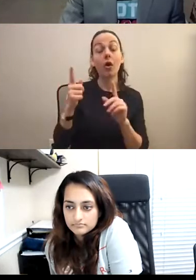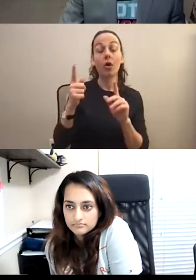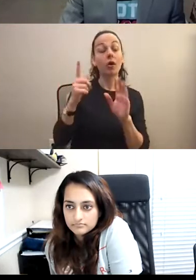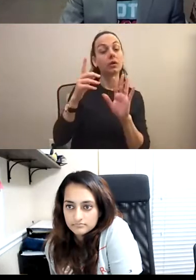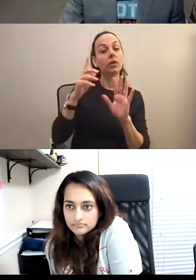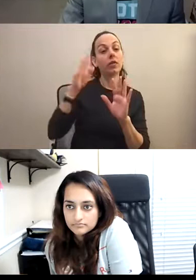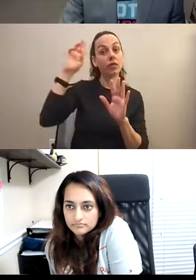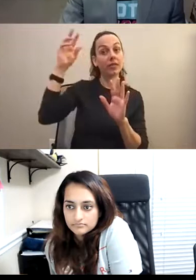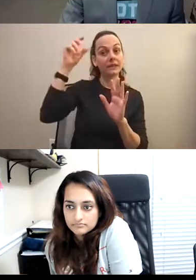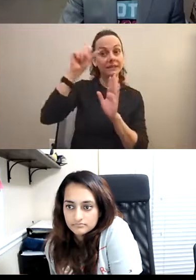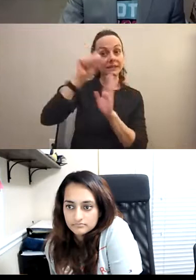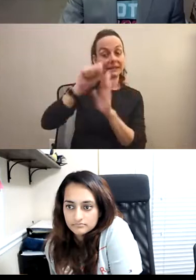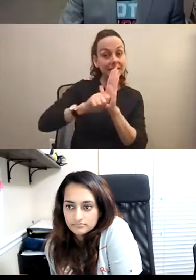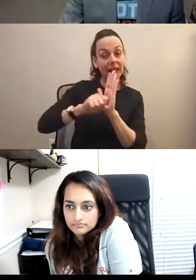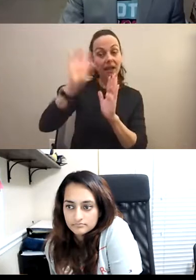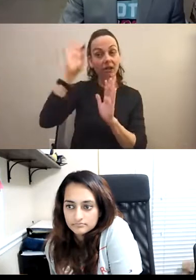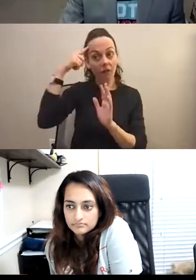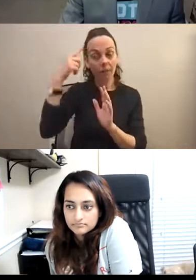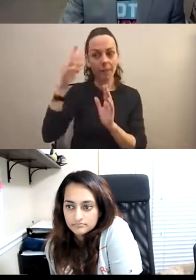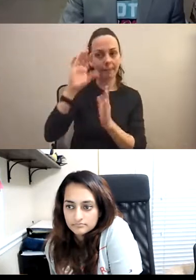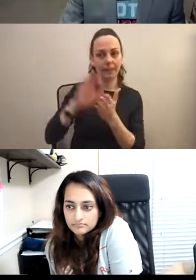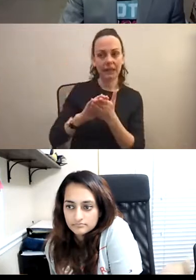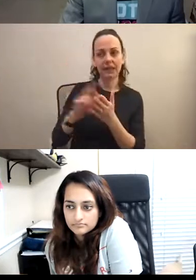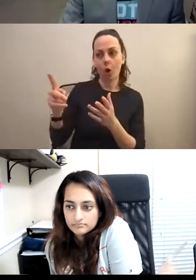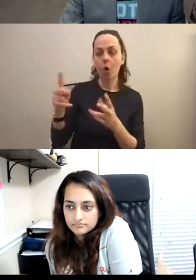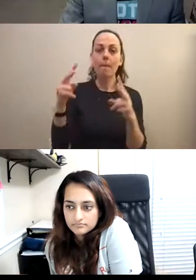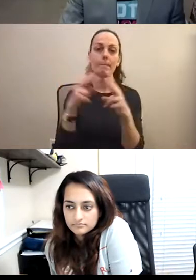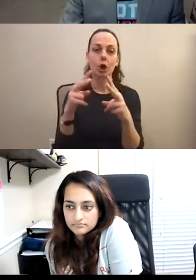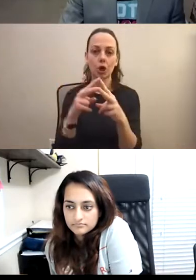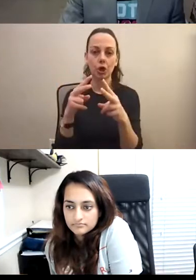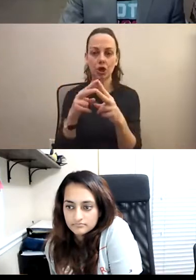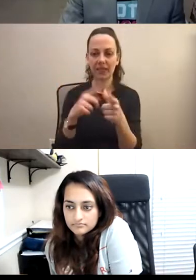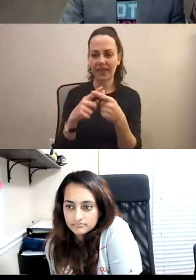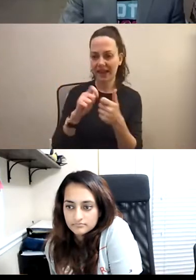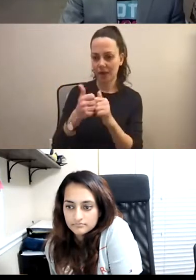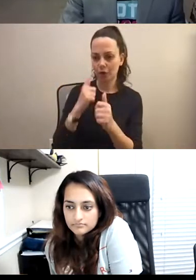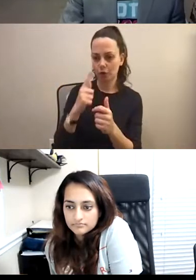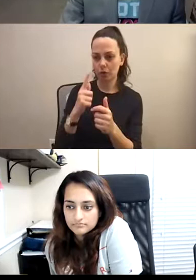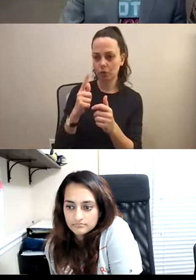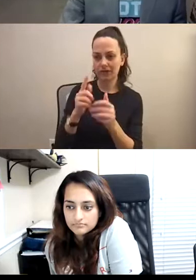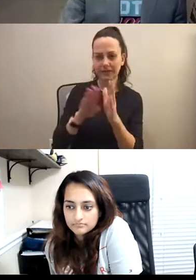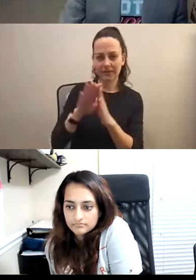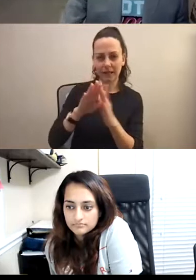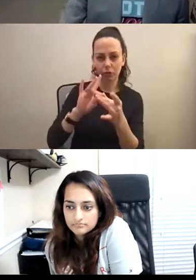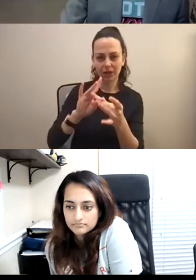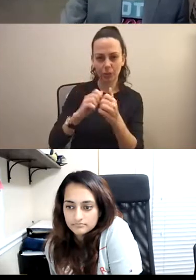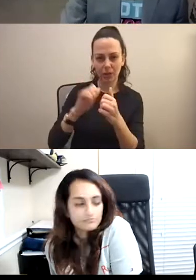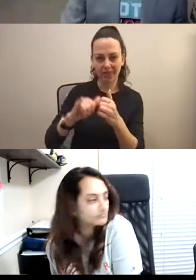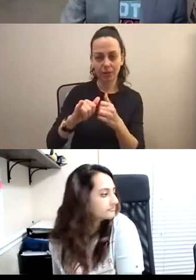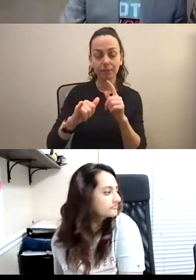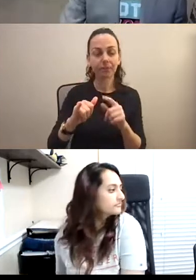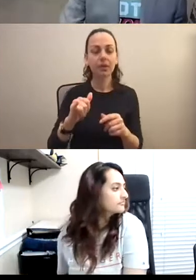your caregiver. And then, like, how do you build a relationship on that? So I think when we talk about marriage